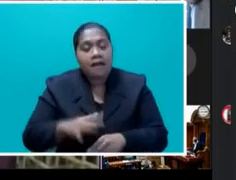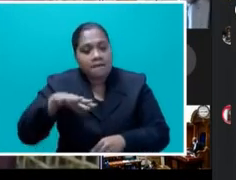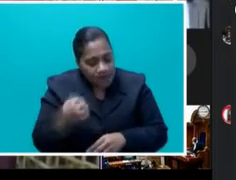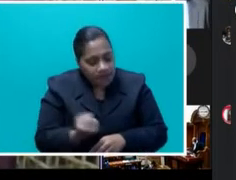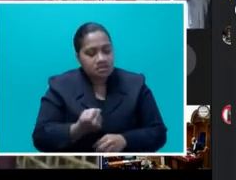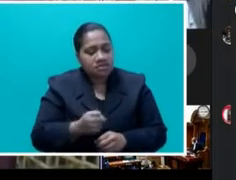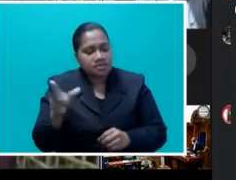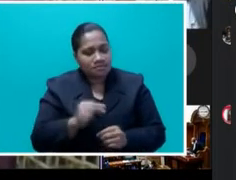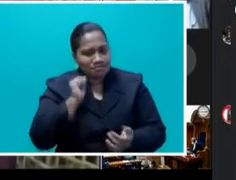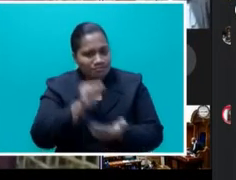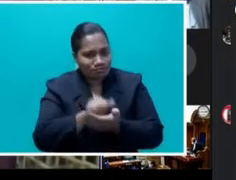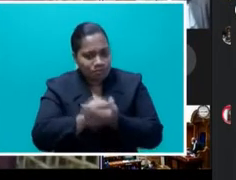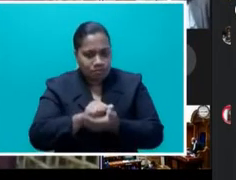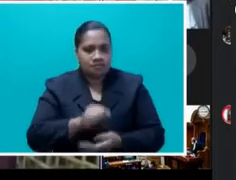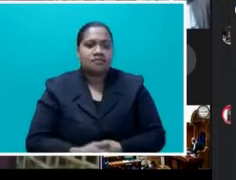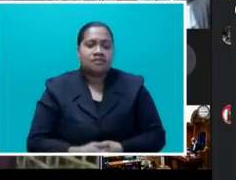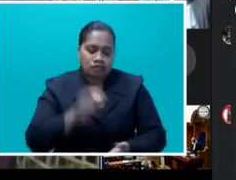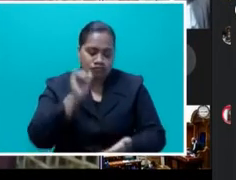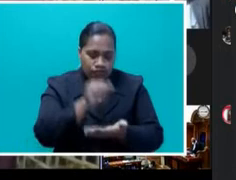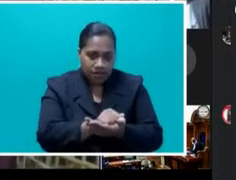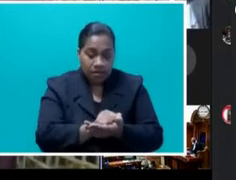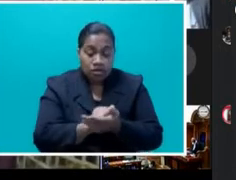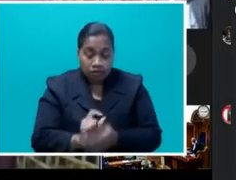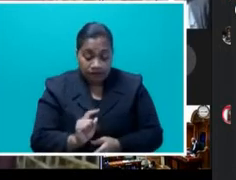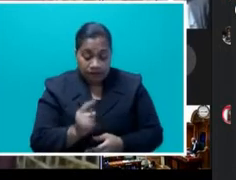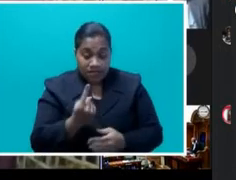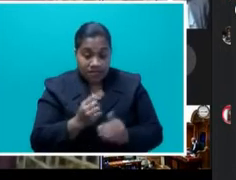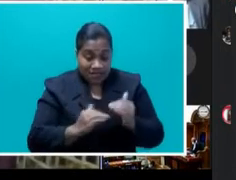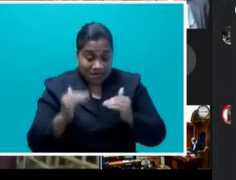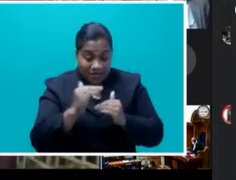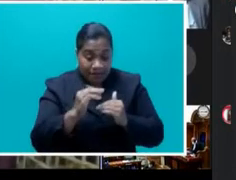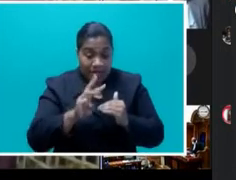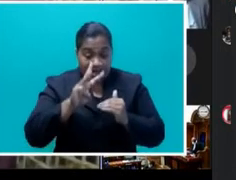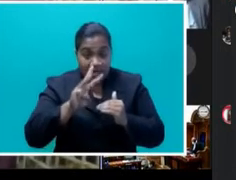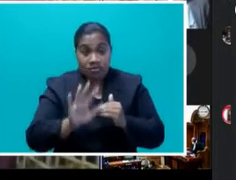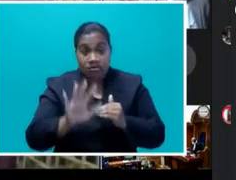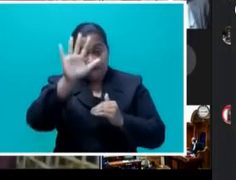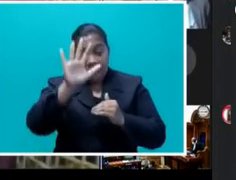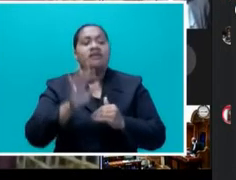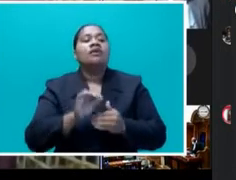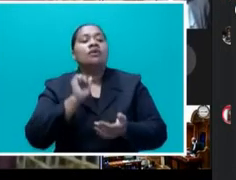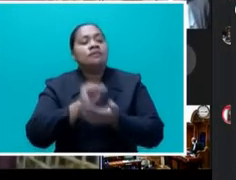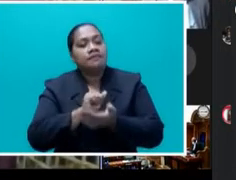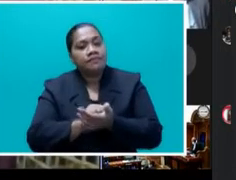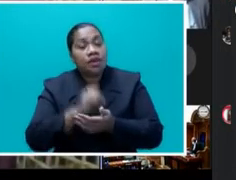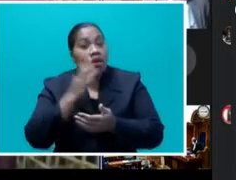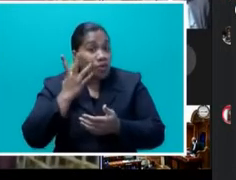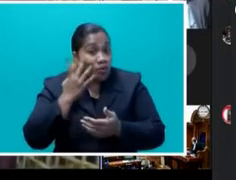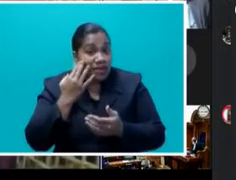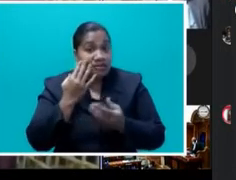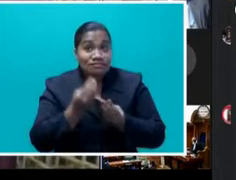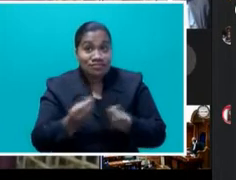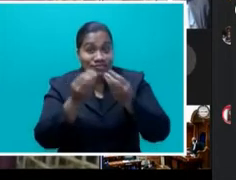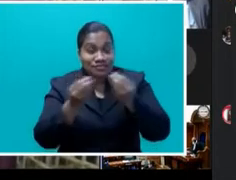right. At the first step, for steps 3 to 5 to effectively execute when it falls through.